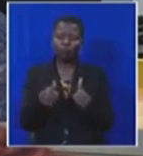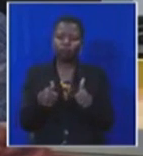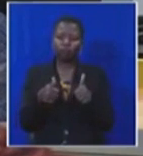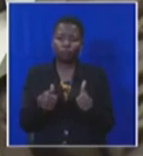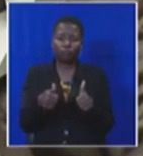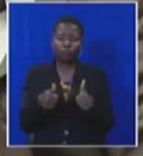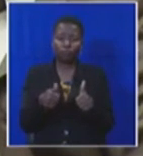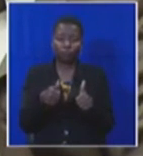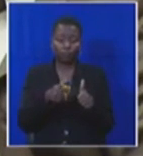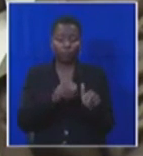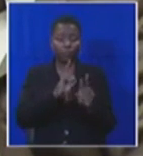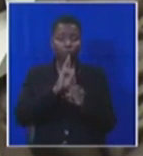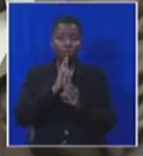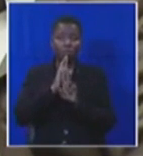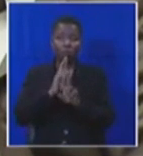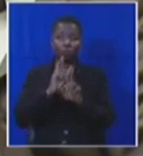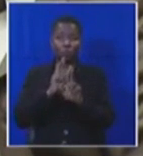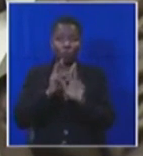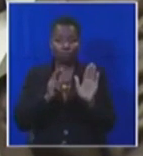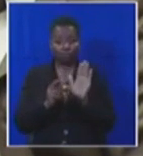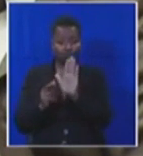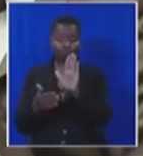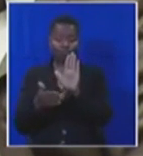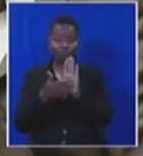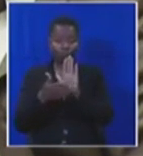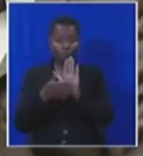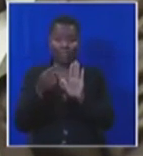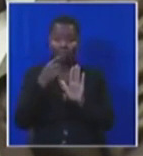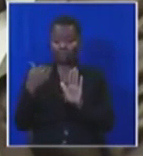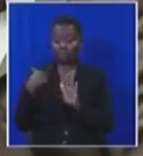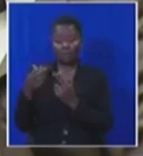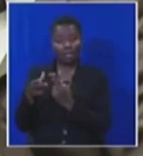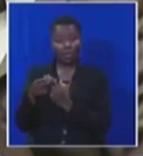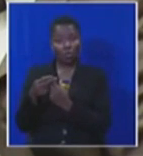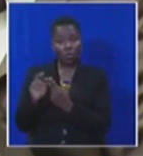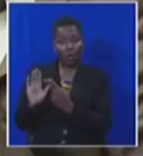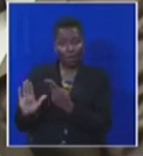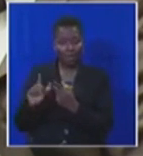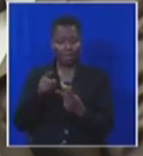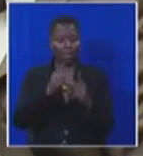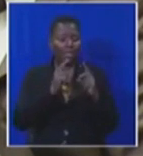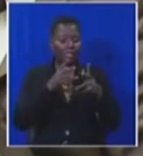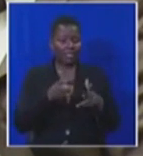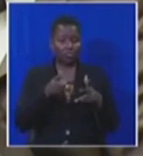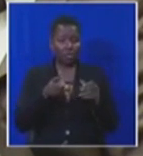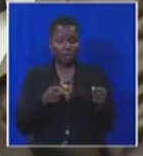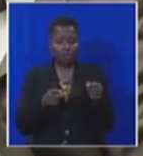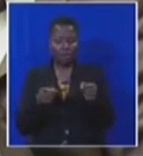report will show how SADTU-aligned officials arranged teaching posts for SADTU members in exchange for